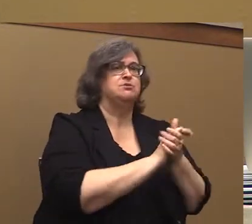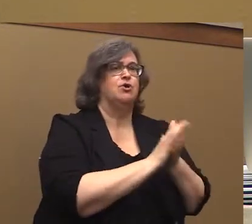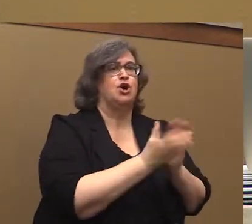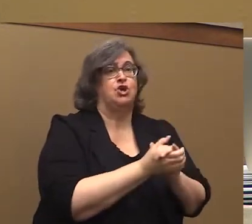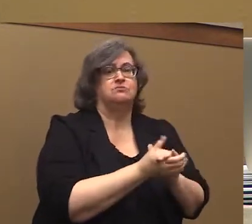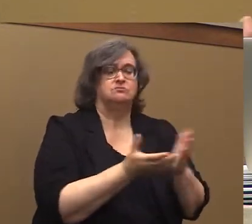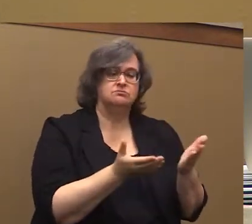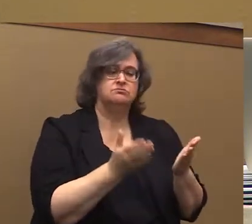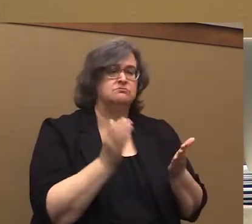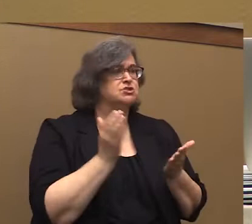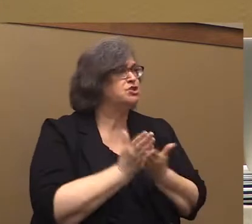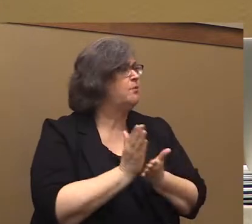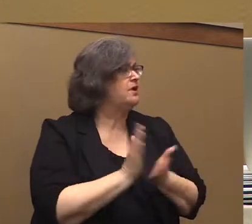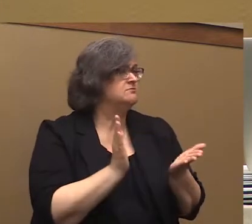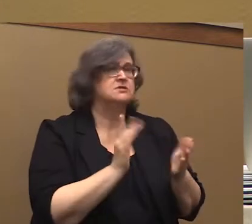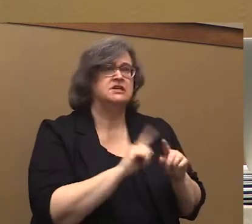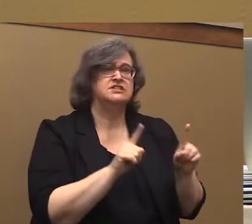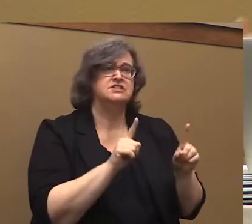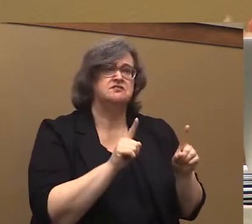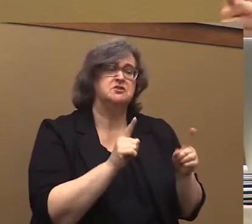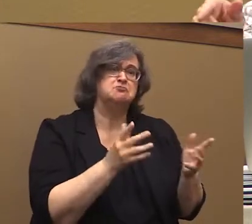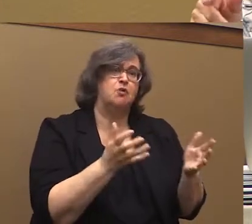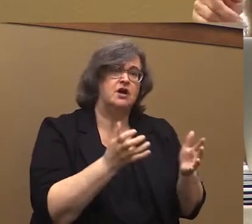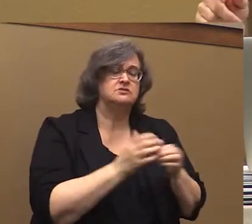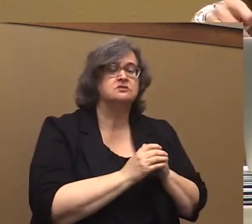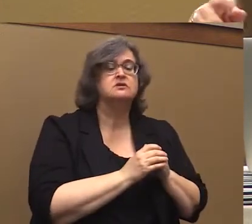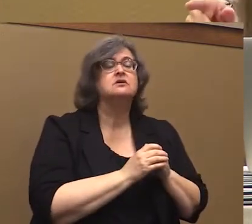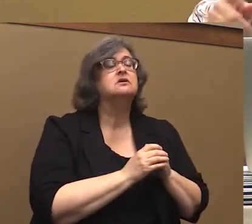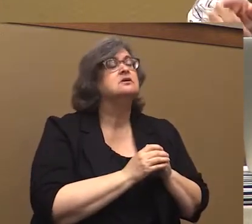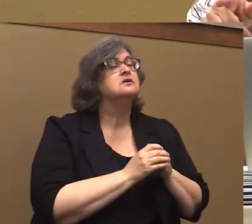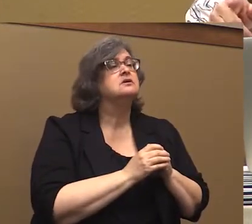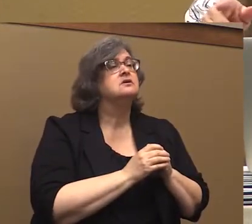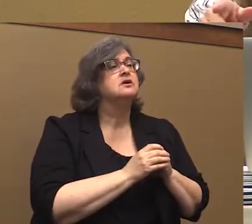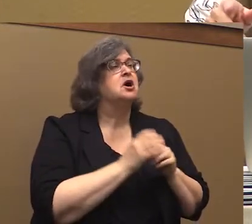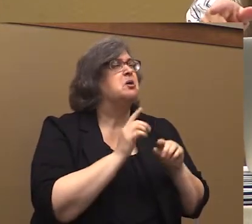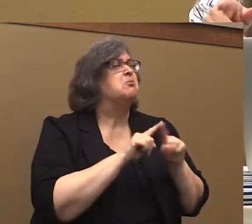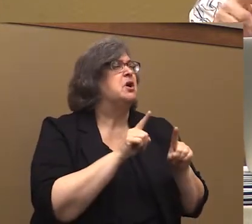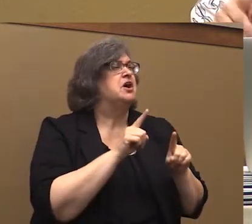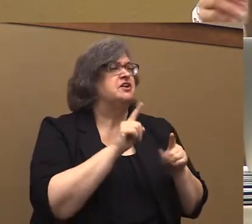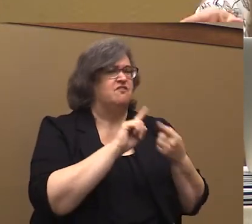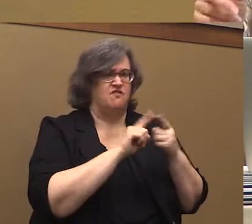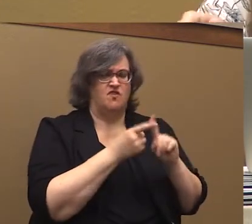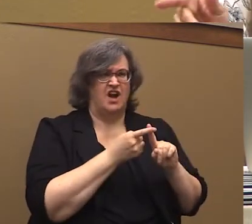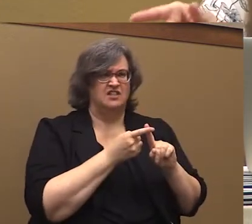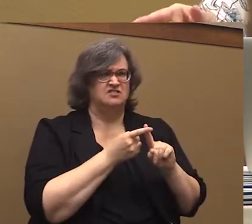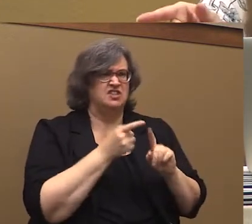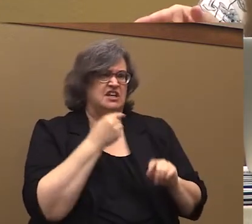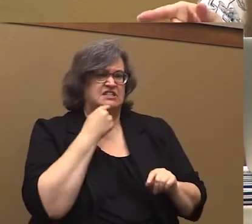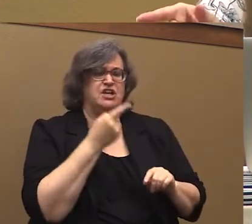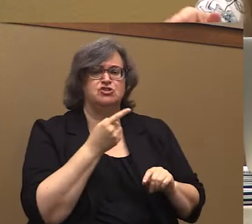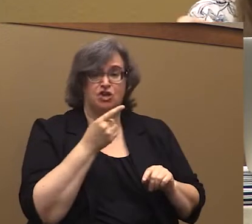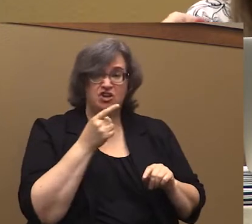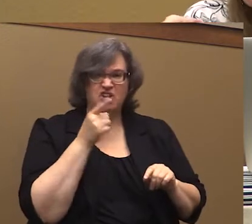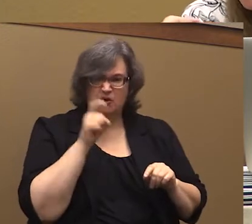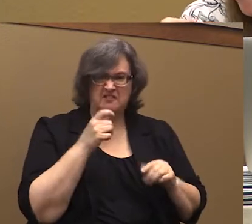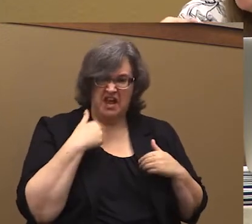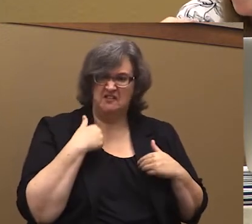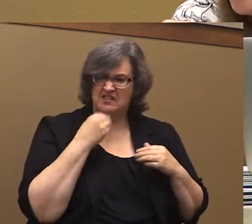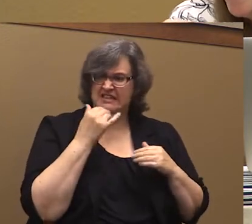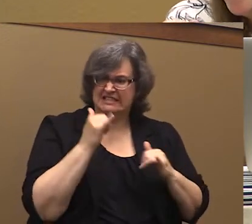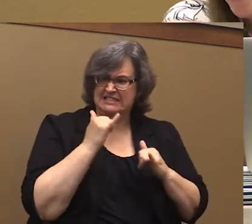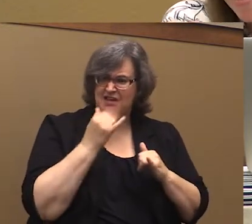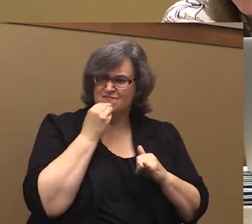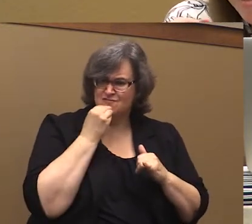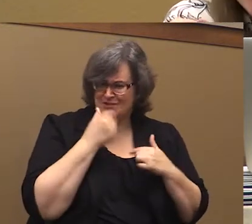a burger, and that's okay. But sometimes, do you ever have friends that tell you that you should really want what they